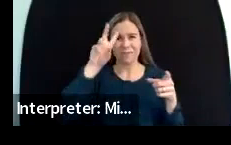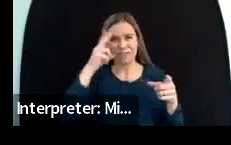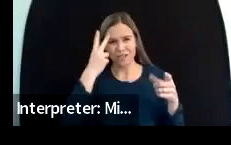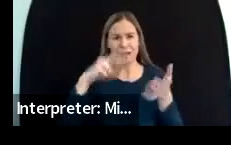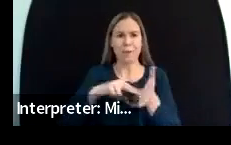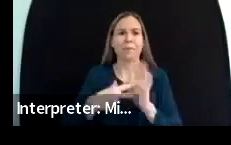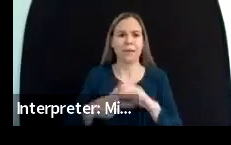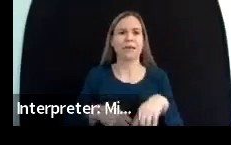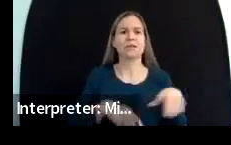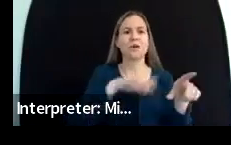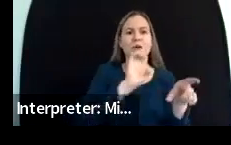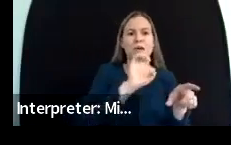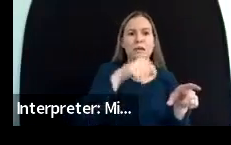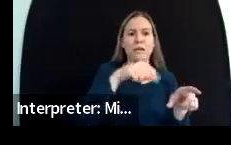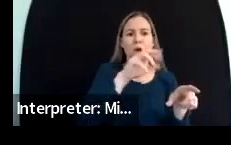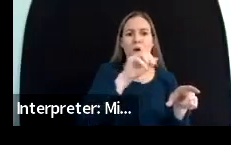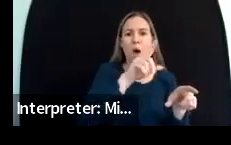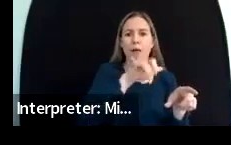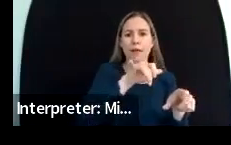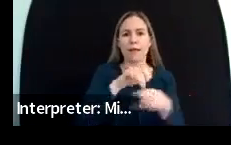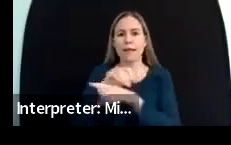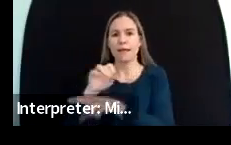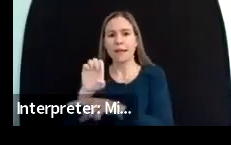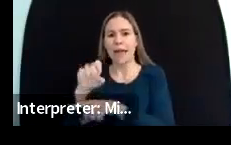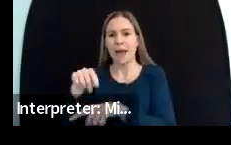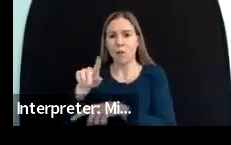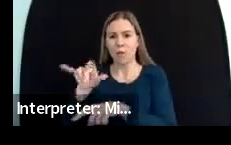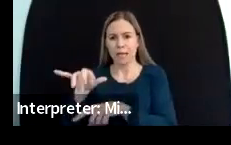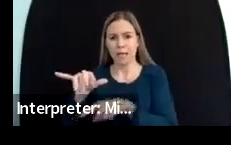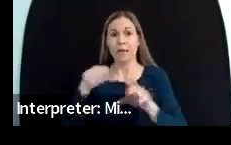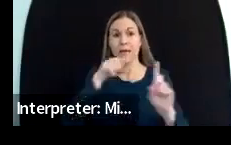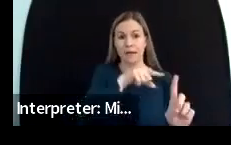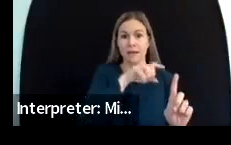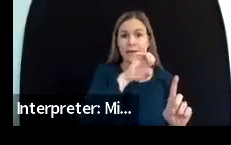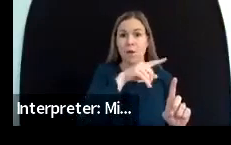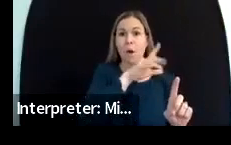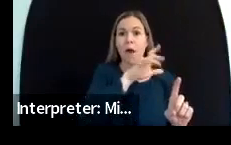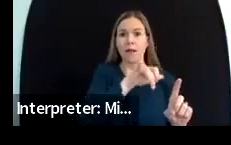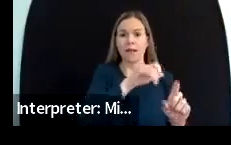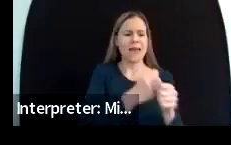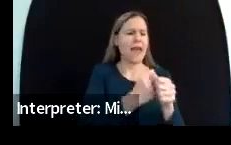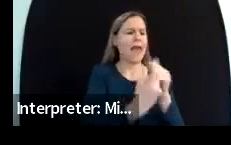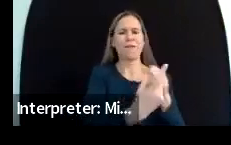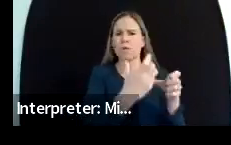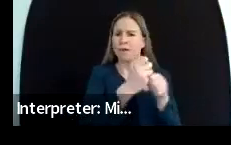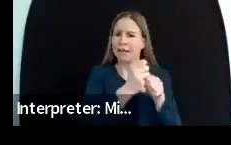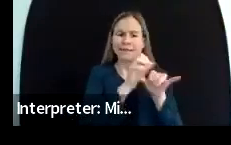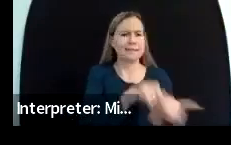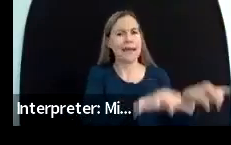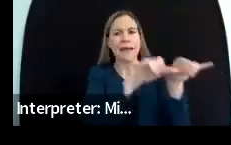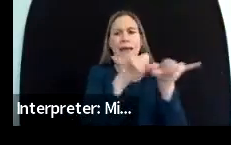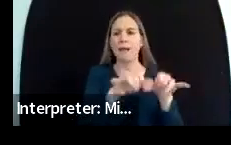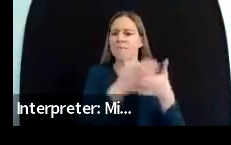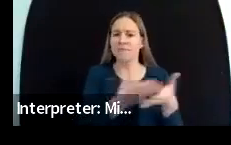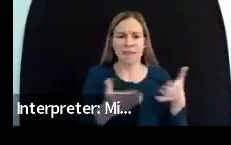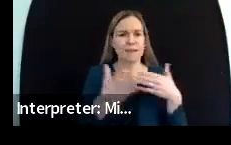equality and equity. Equality is the state where everybody gets the same thing, regardless of whether that thing